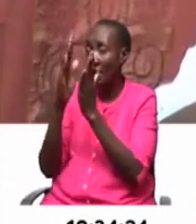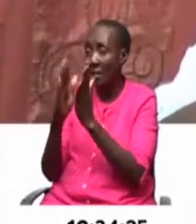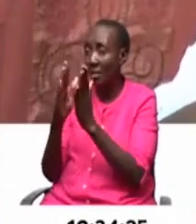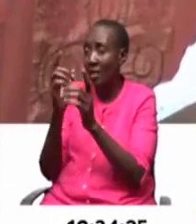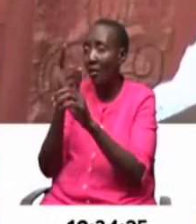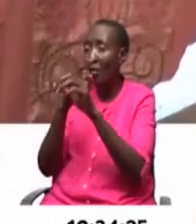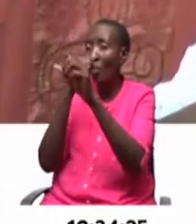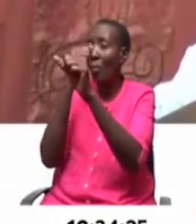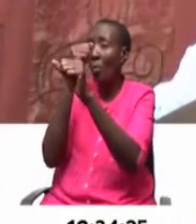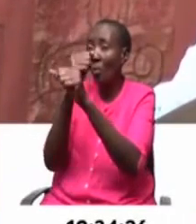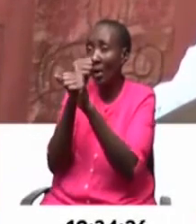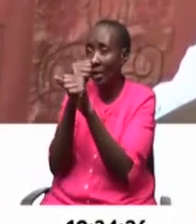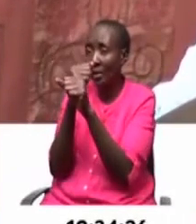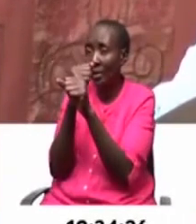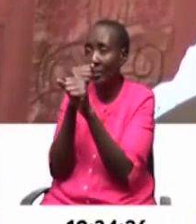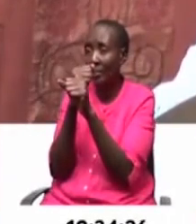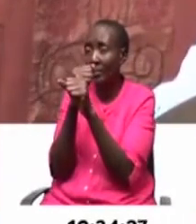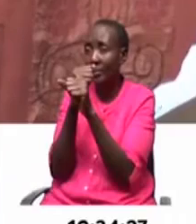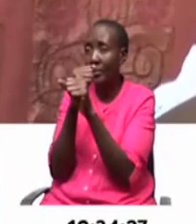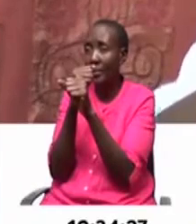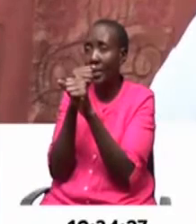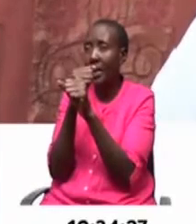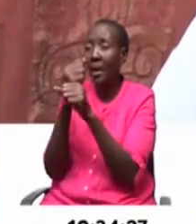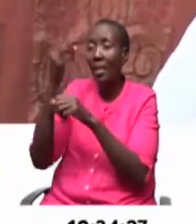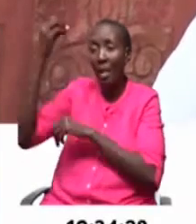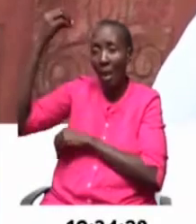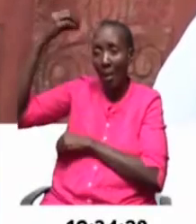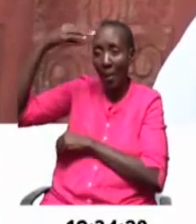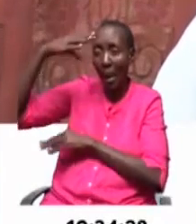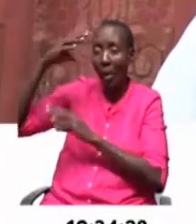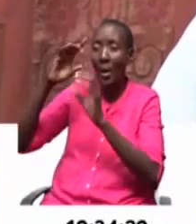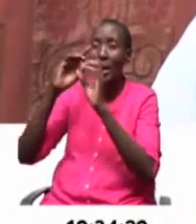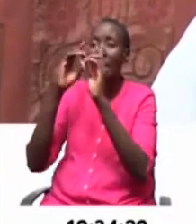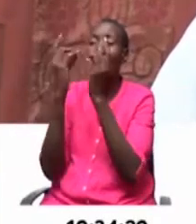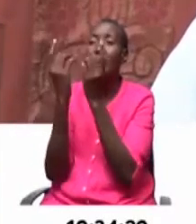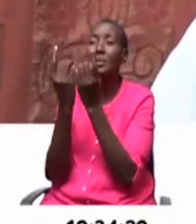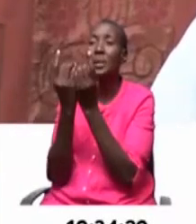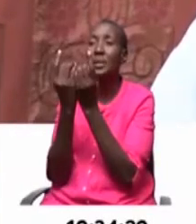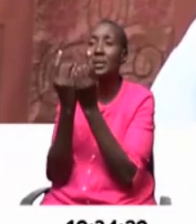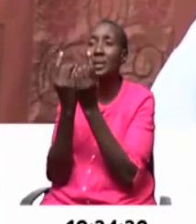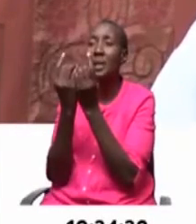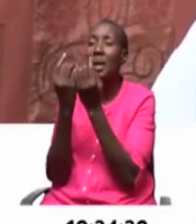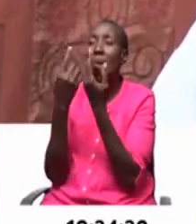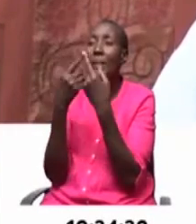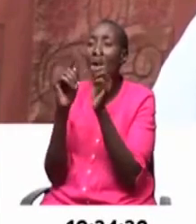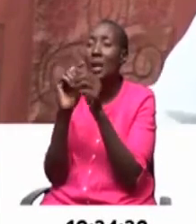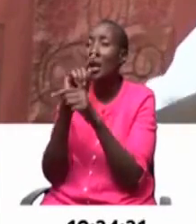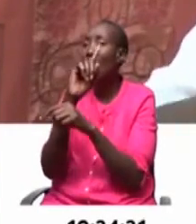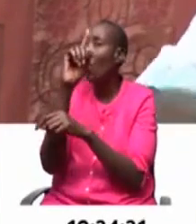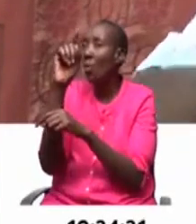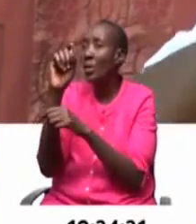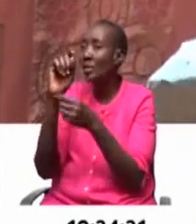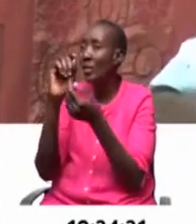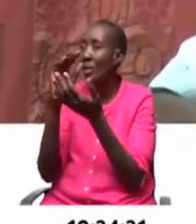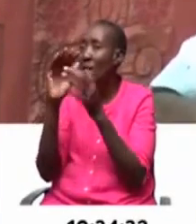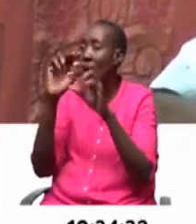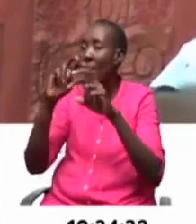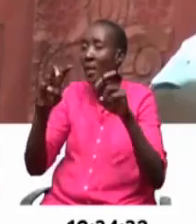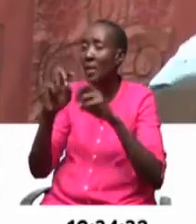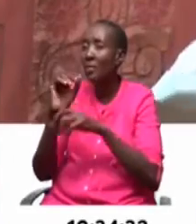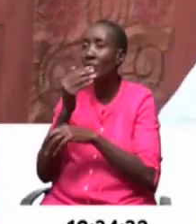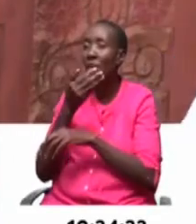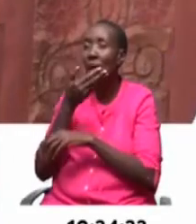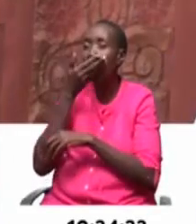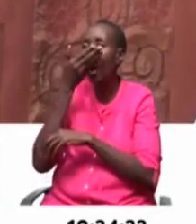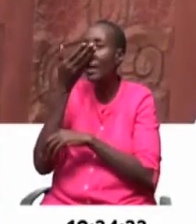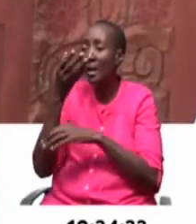working within the energy sector. The question that begs to be answered is, these people who are drafting